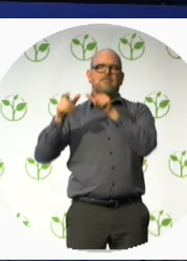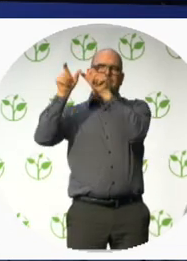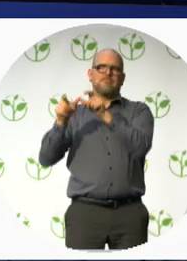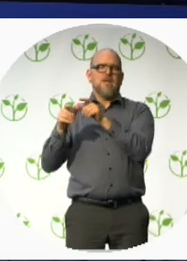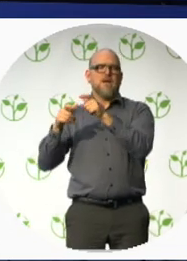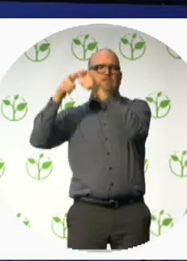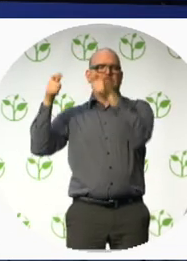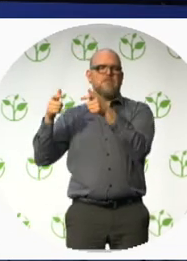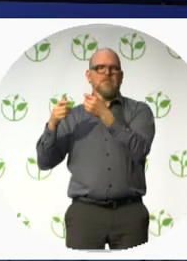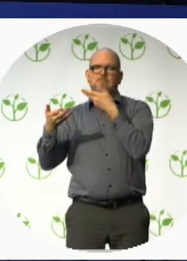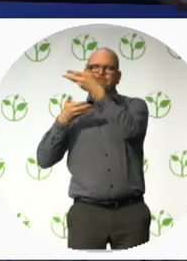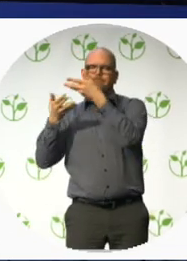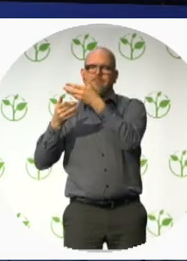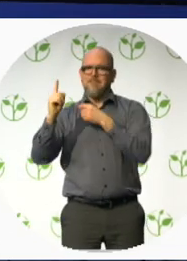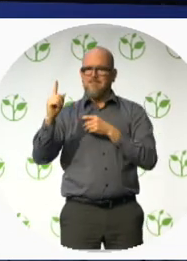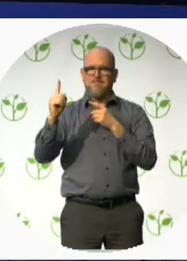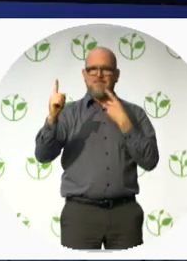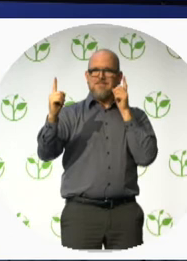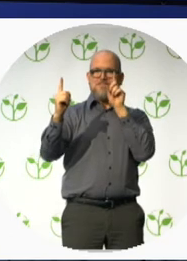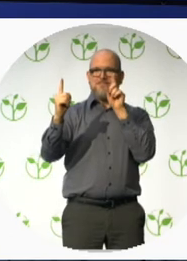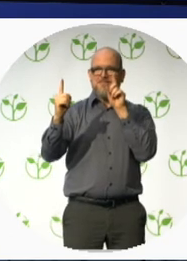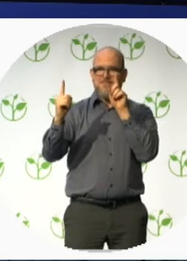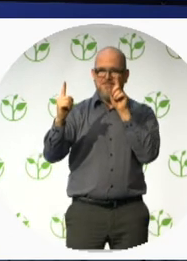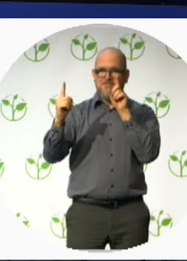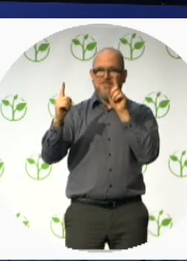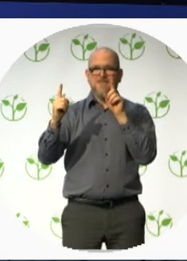So, yeah, that's smart banking in sign language.